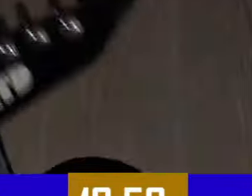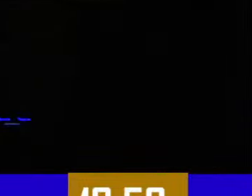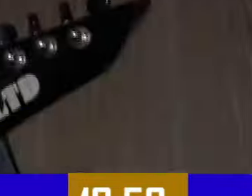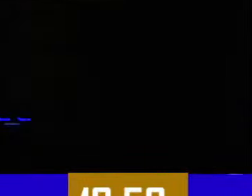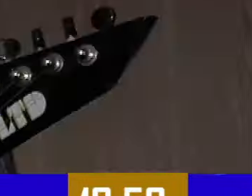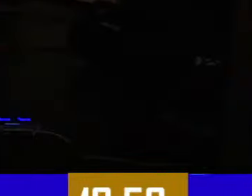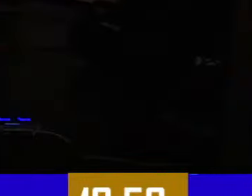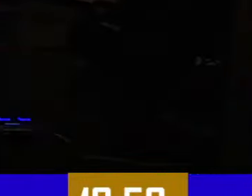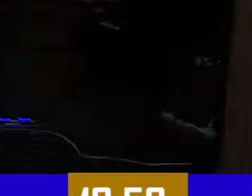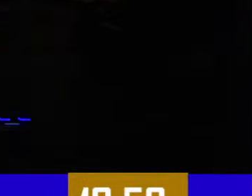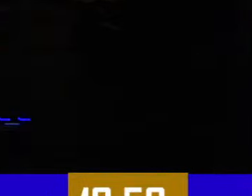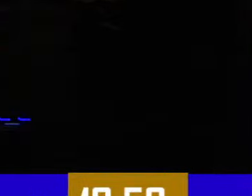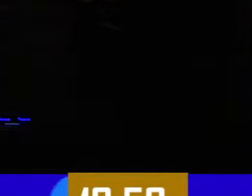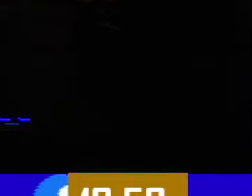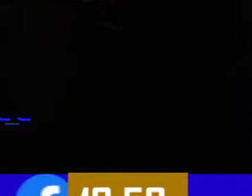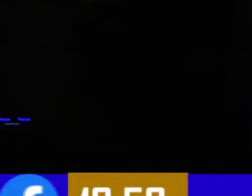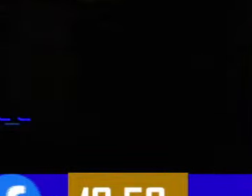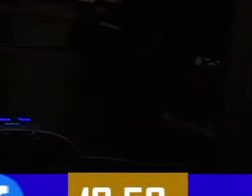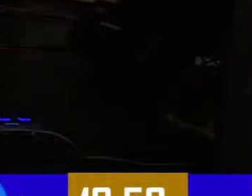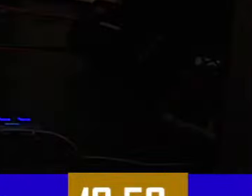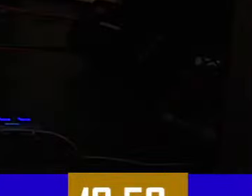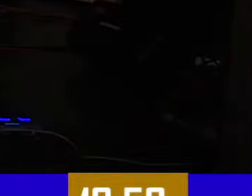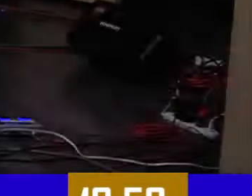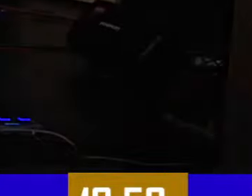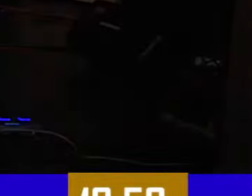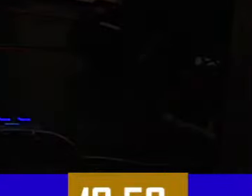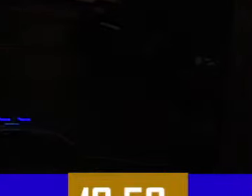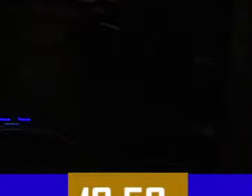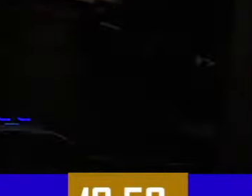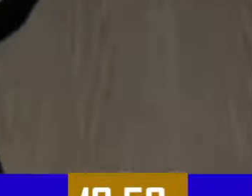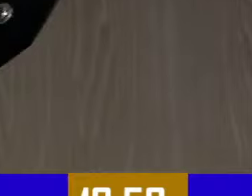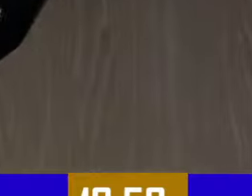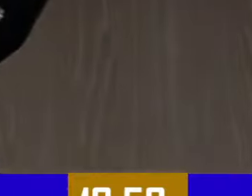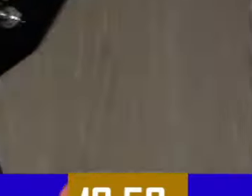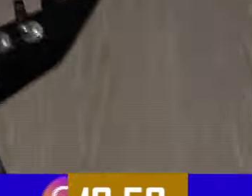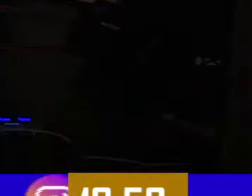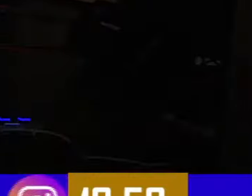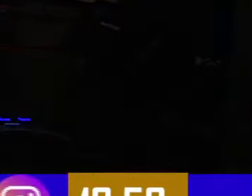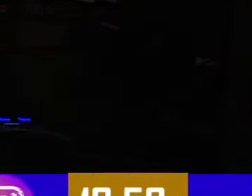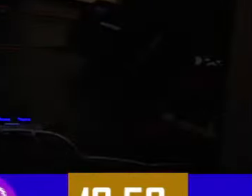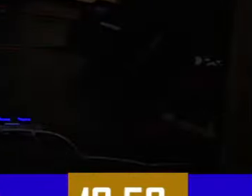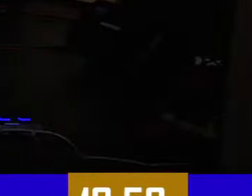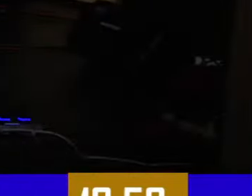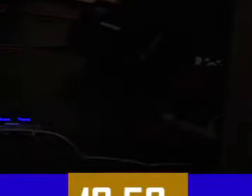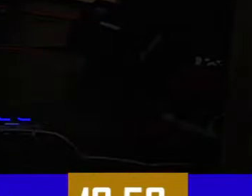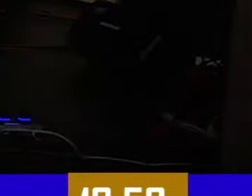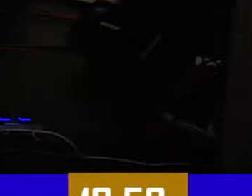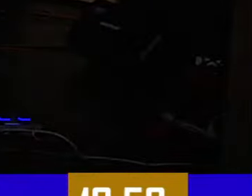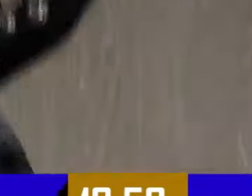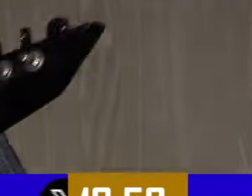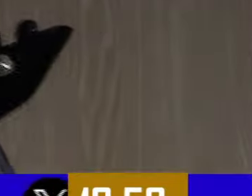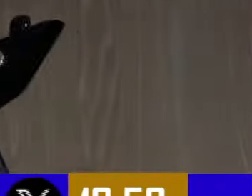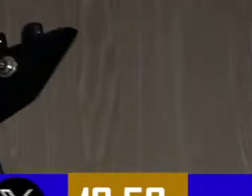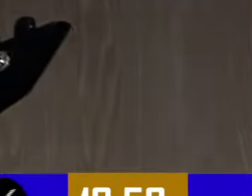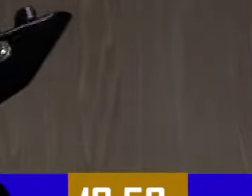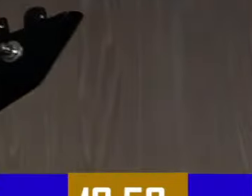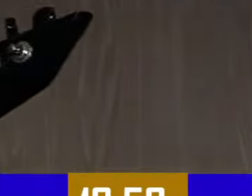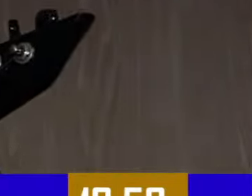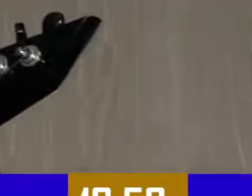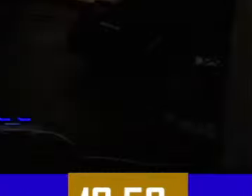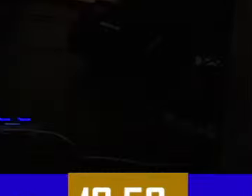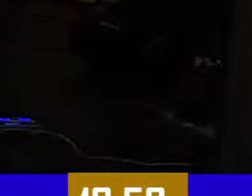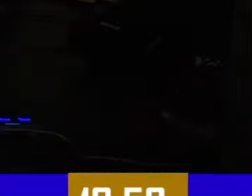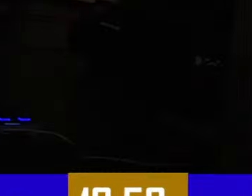bar, right? Asking or being very good. That is not a description, that is love. Alright,